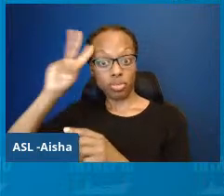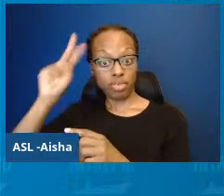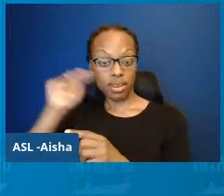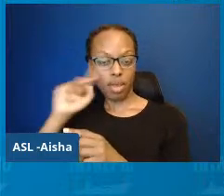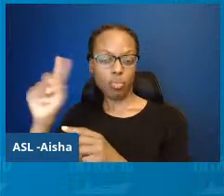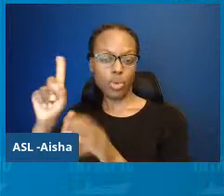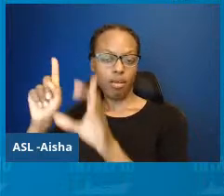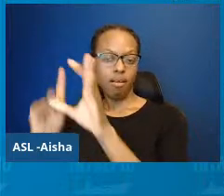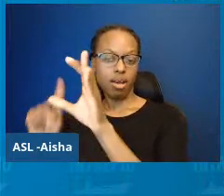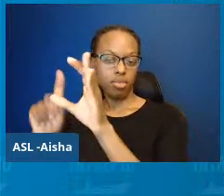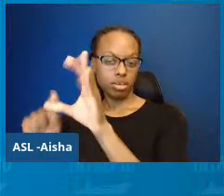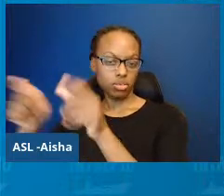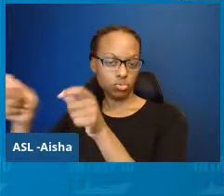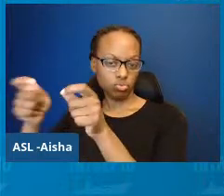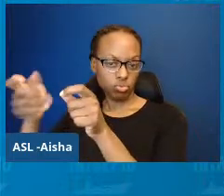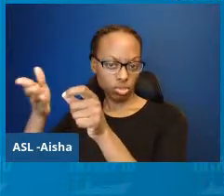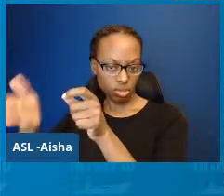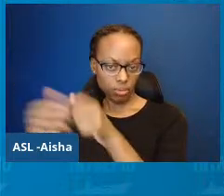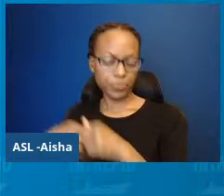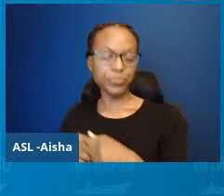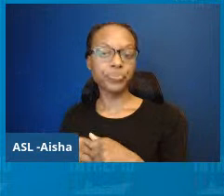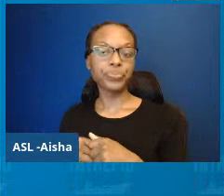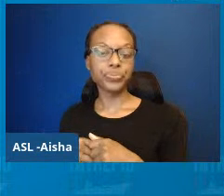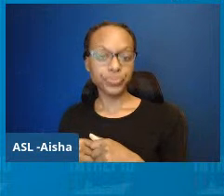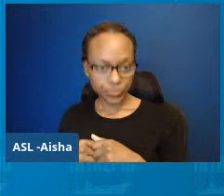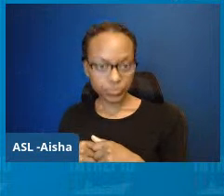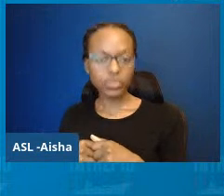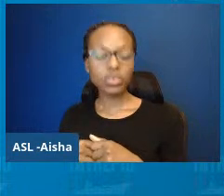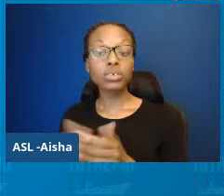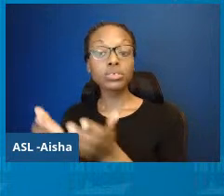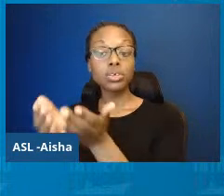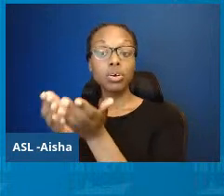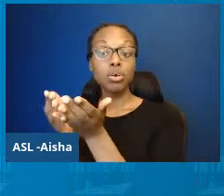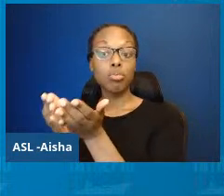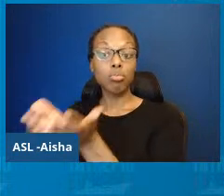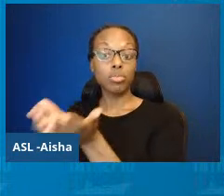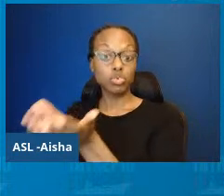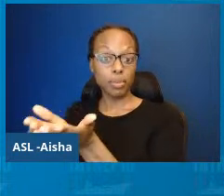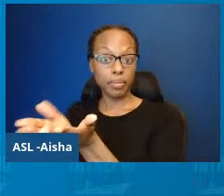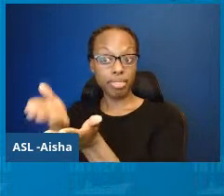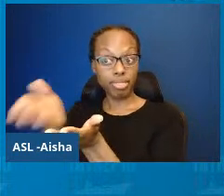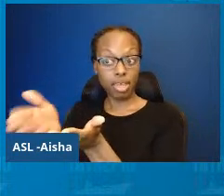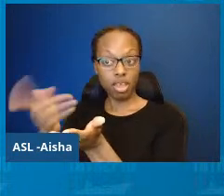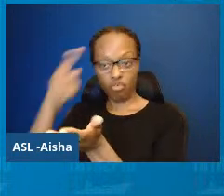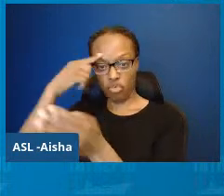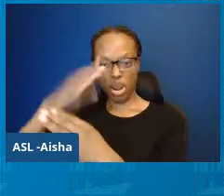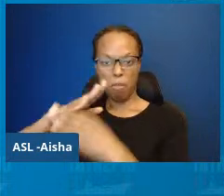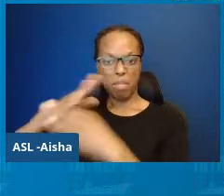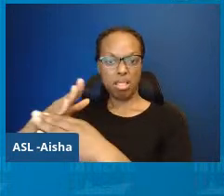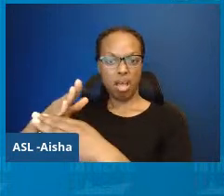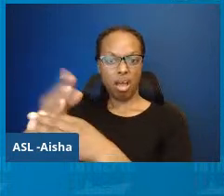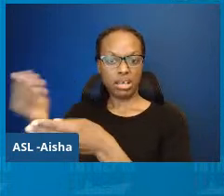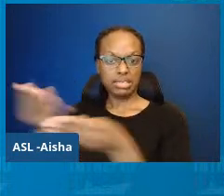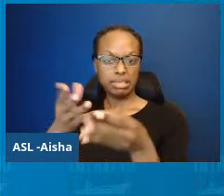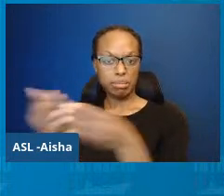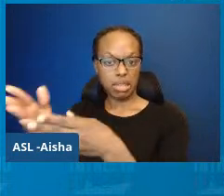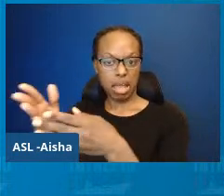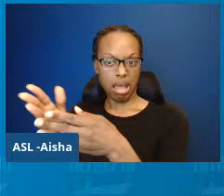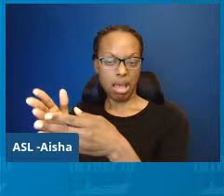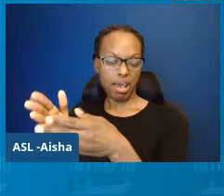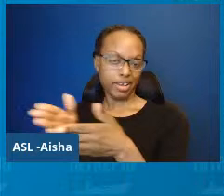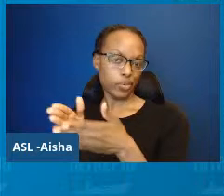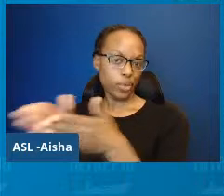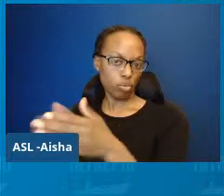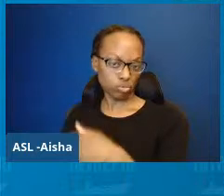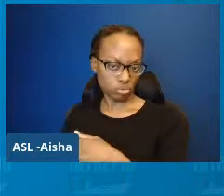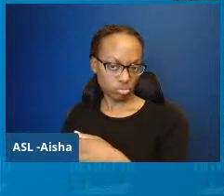there to bomb and to stop those supply routes. And they served there in 3 different missions in